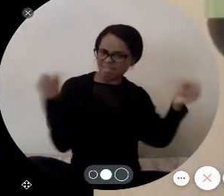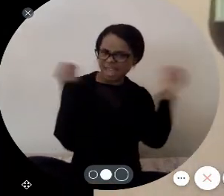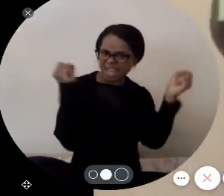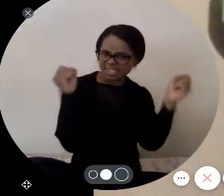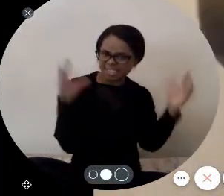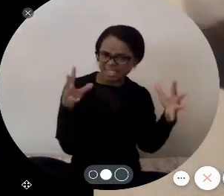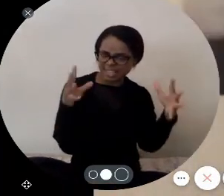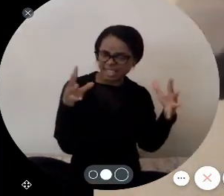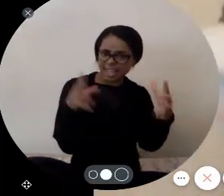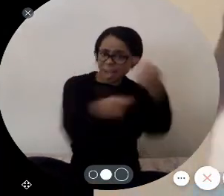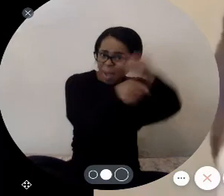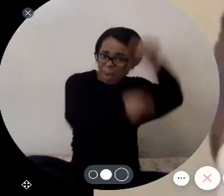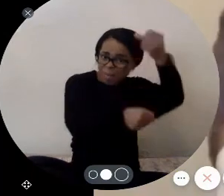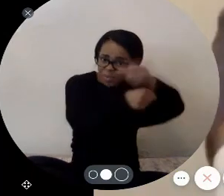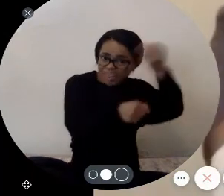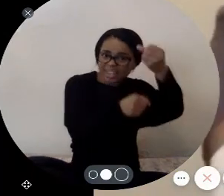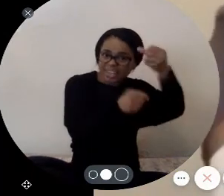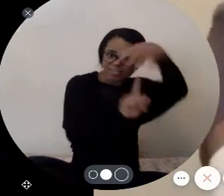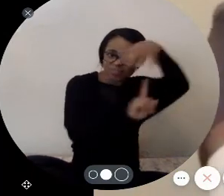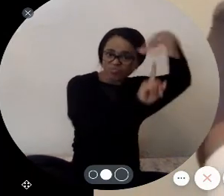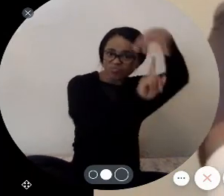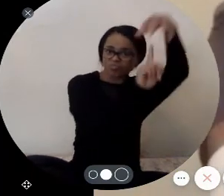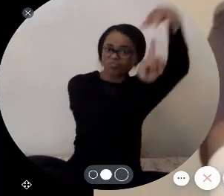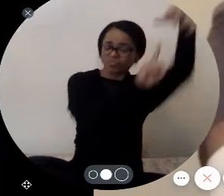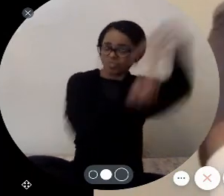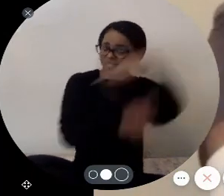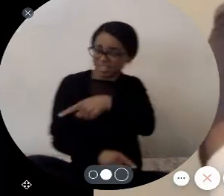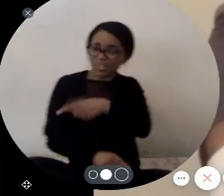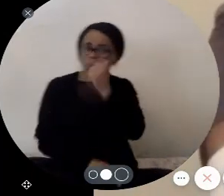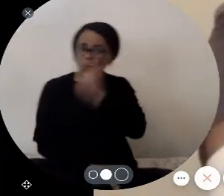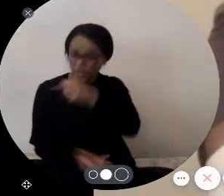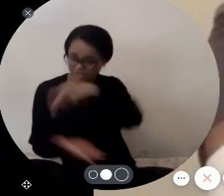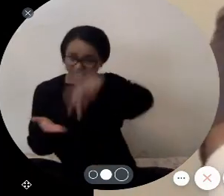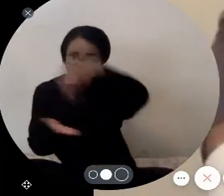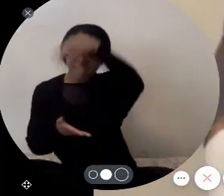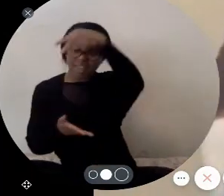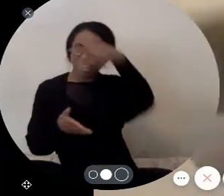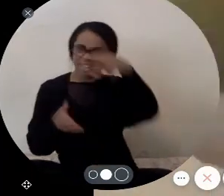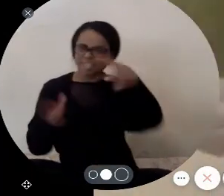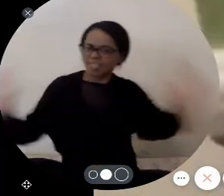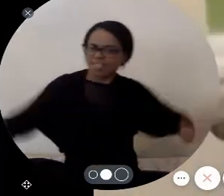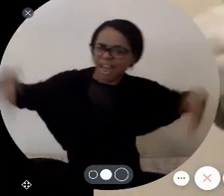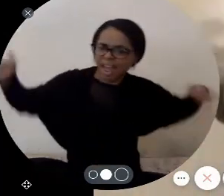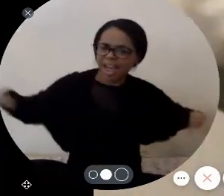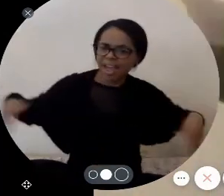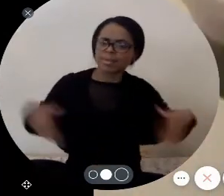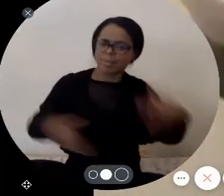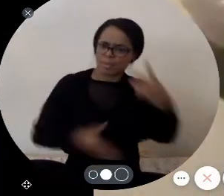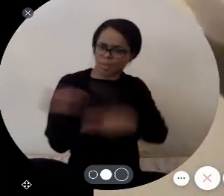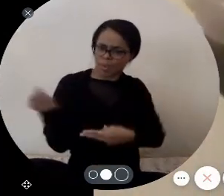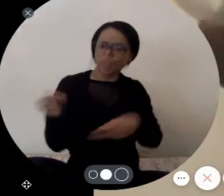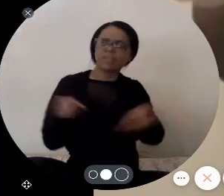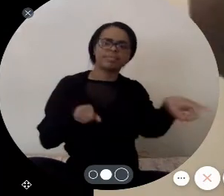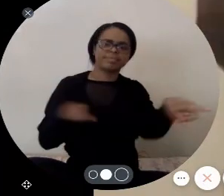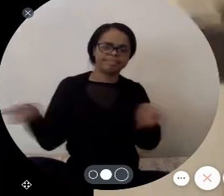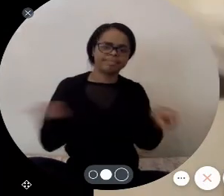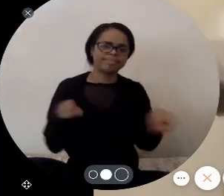Cordelia can fly. Can you think of anything else? How is this fable like the story of Mary